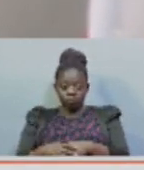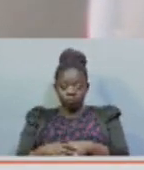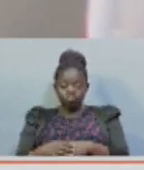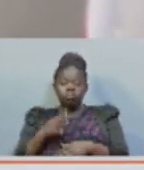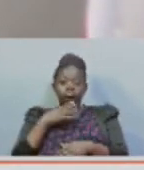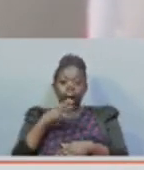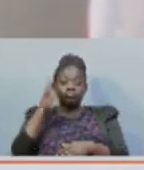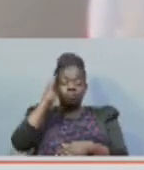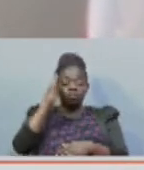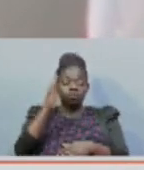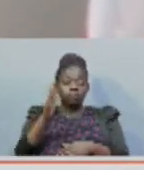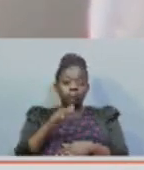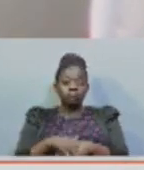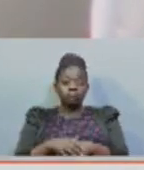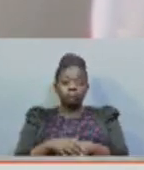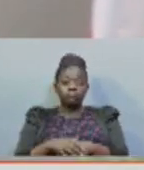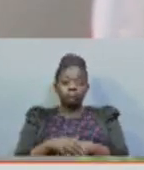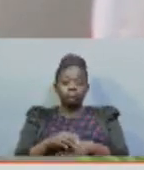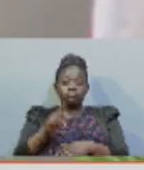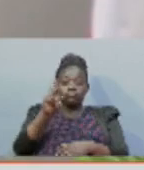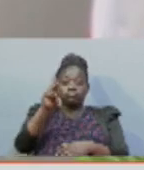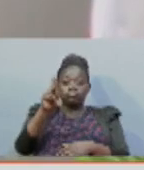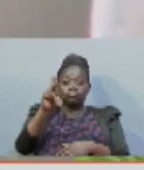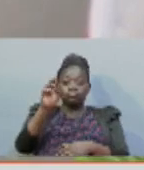I want to salute His Excellency Tshisekedi